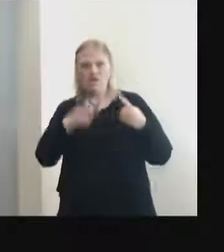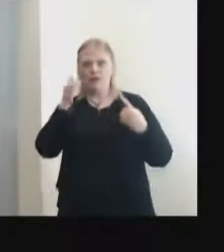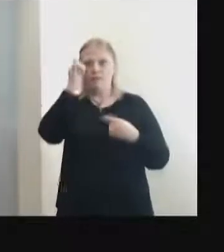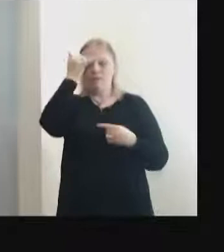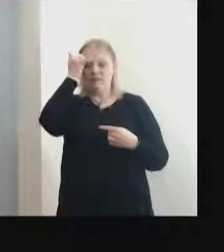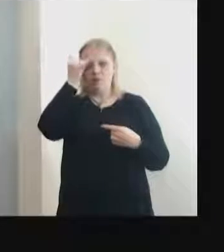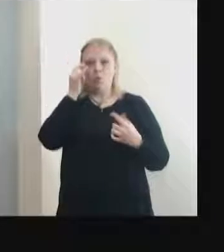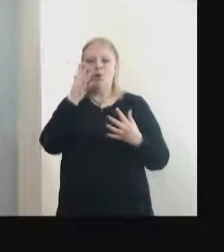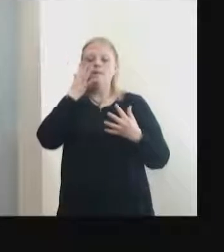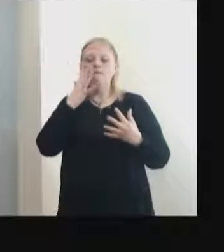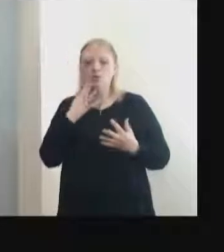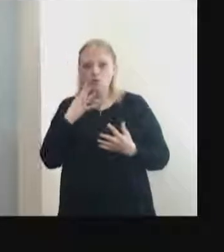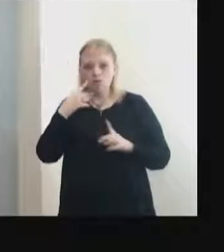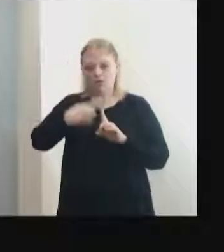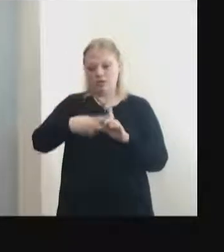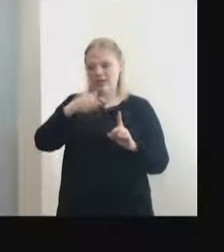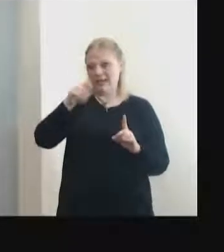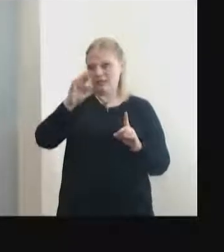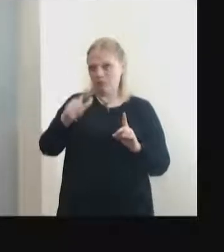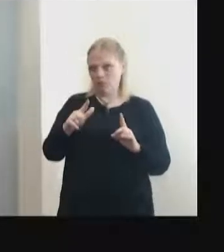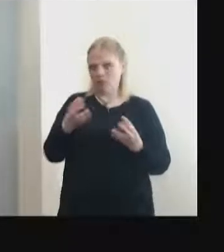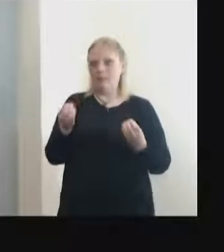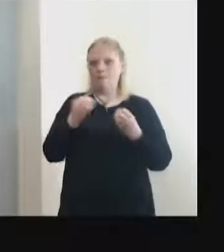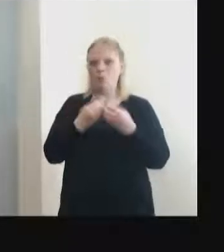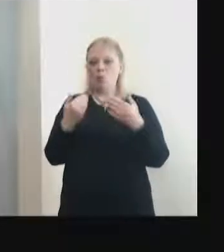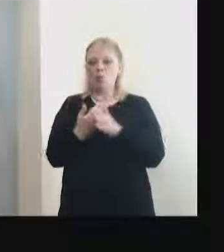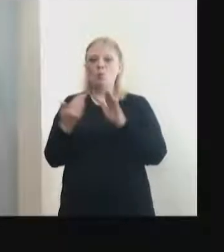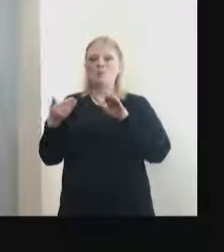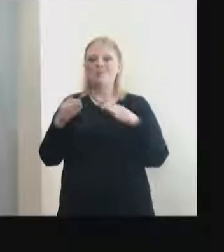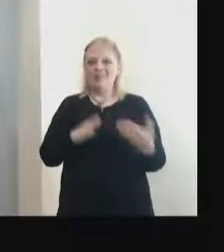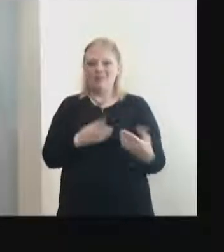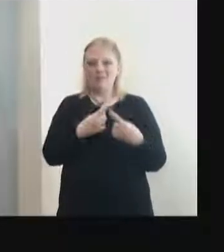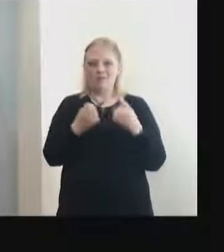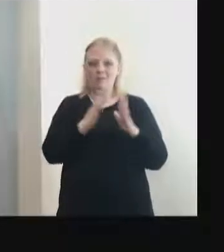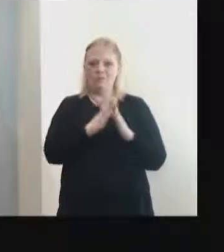and unfortunately in the month of April we've seen more new deaths